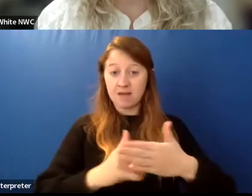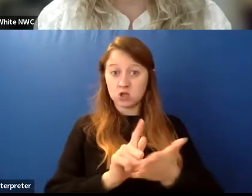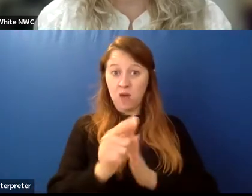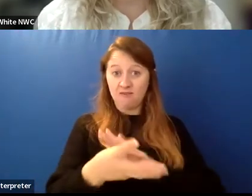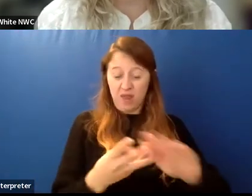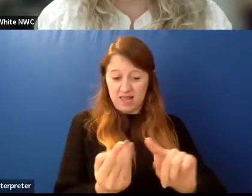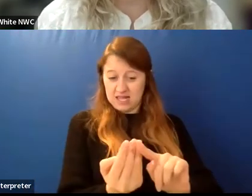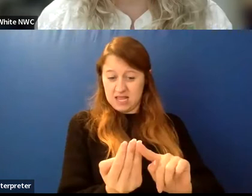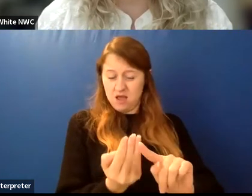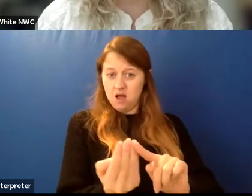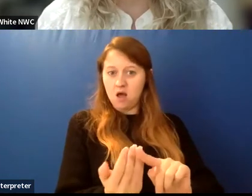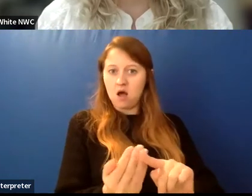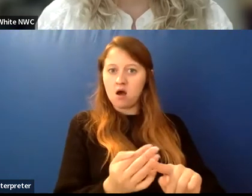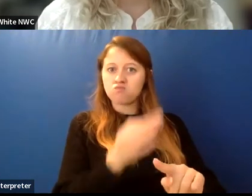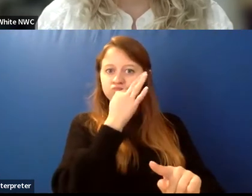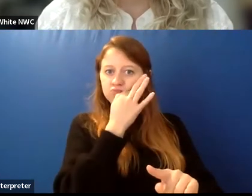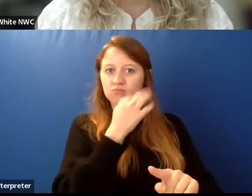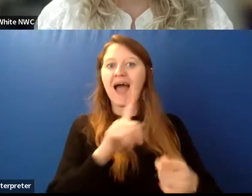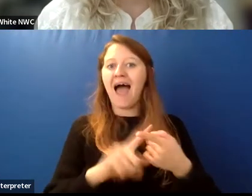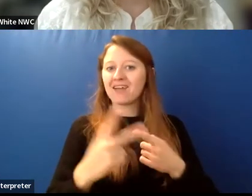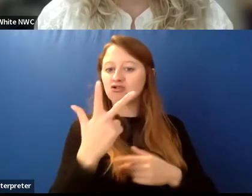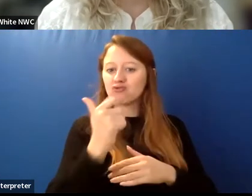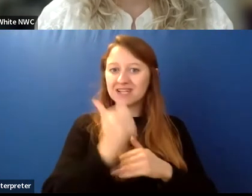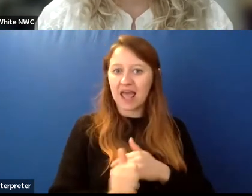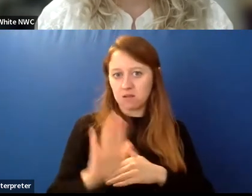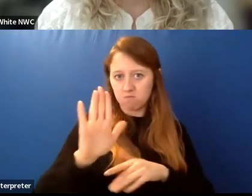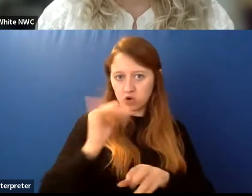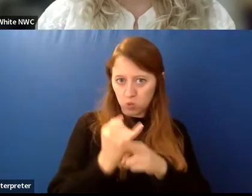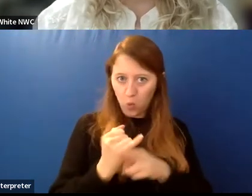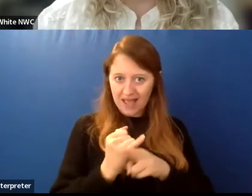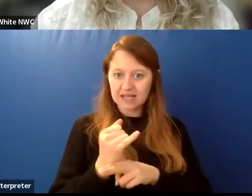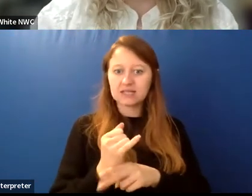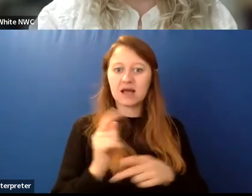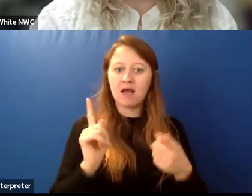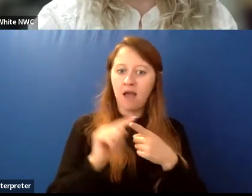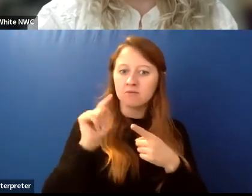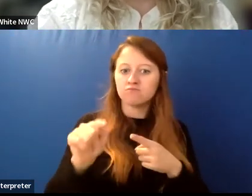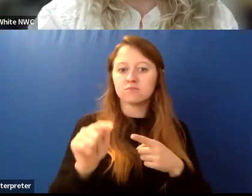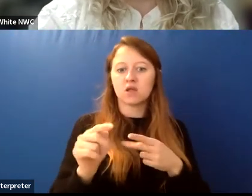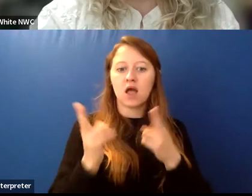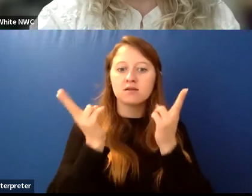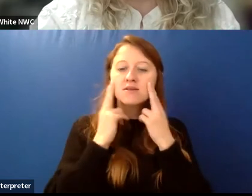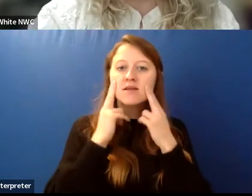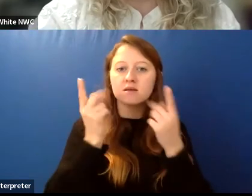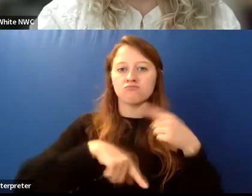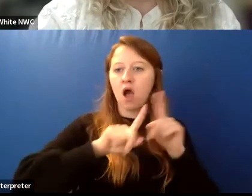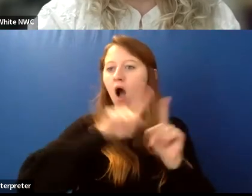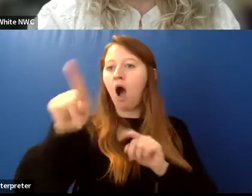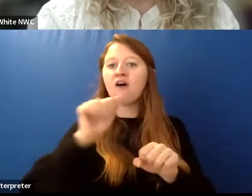worth noting that the 3-day mandatory waiting period and the requirement for being sent for an ultrasound